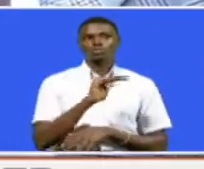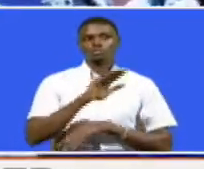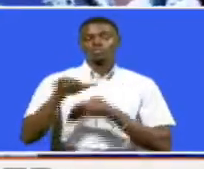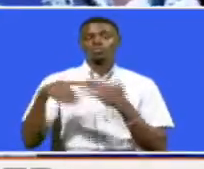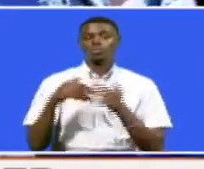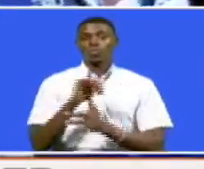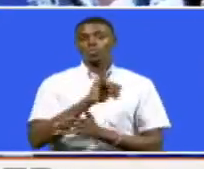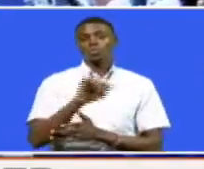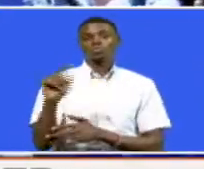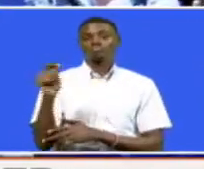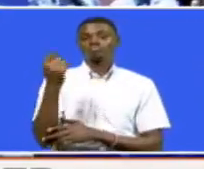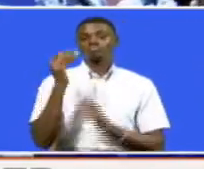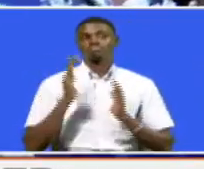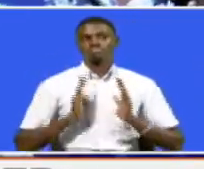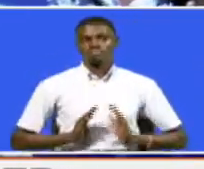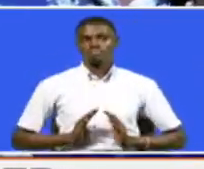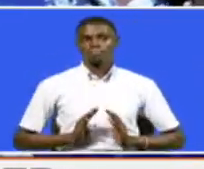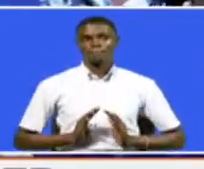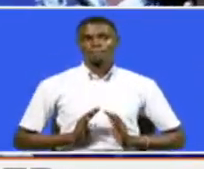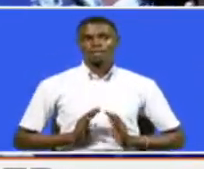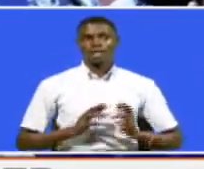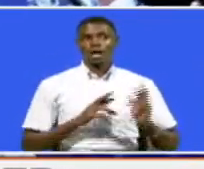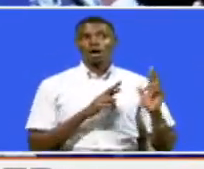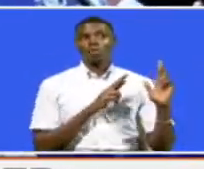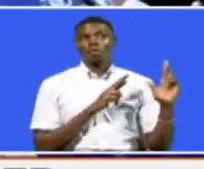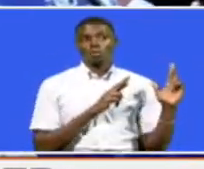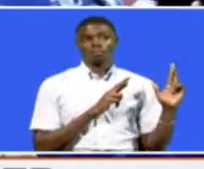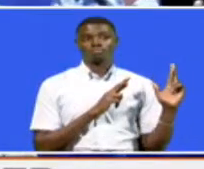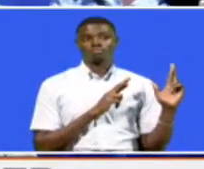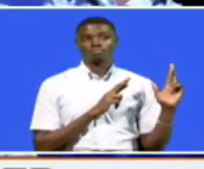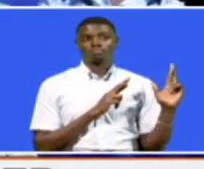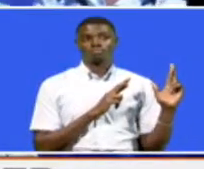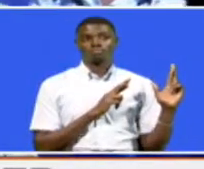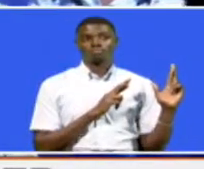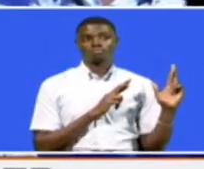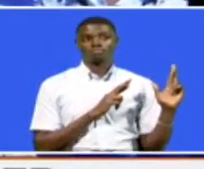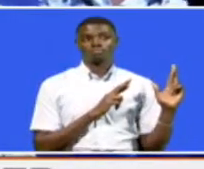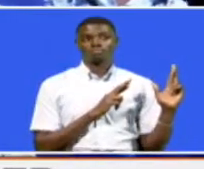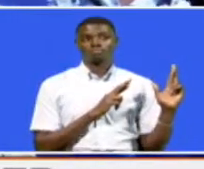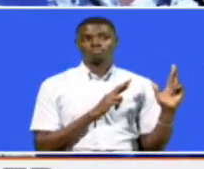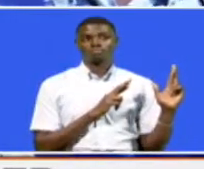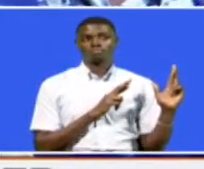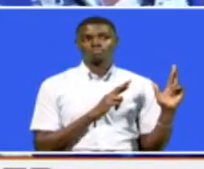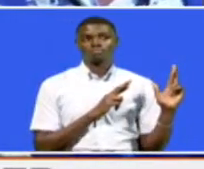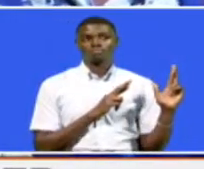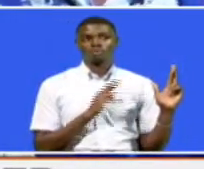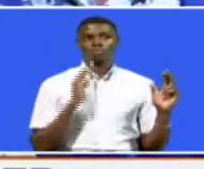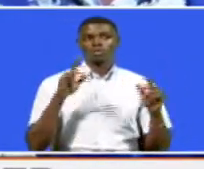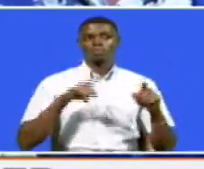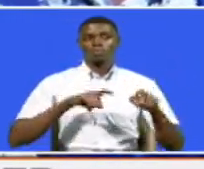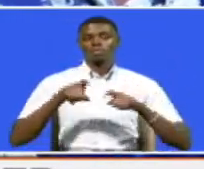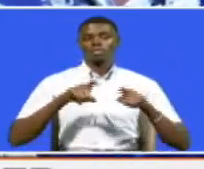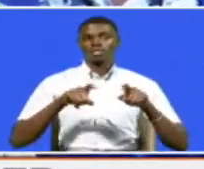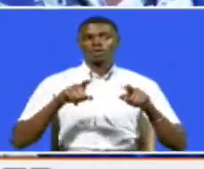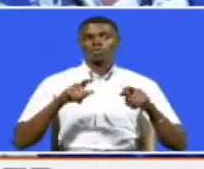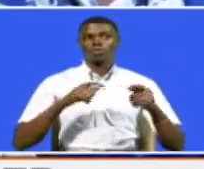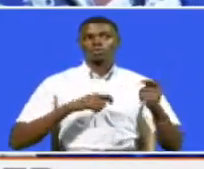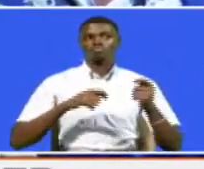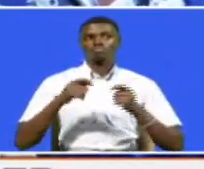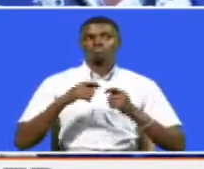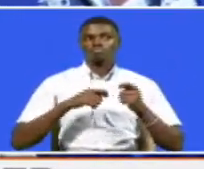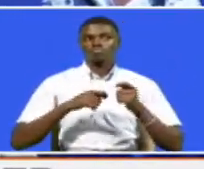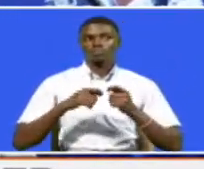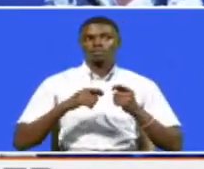all those Kenyans, the Home Guards and the collaborators who betrayed the Mau Mau